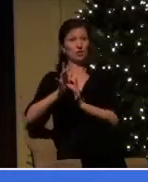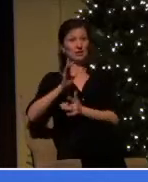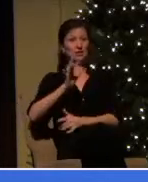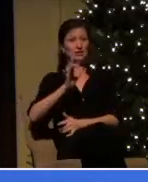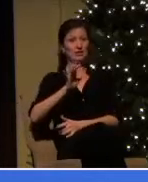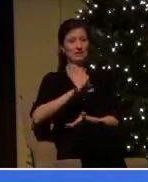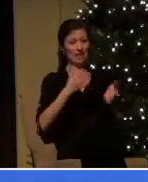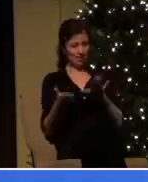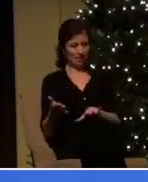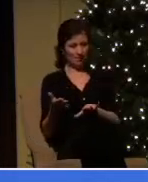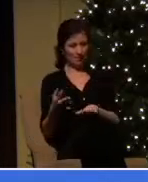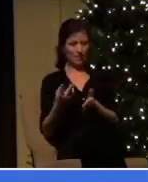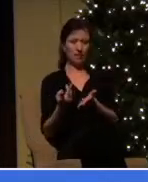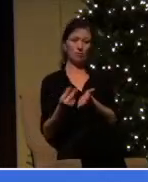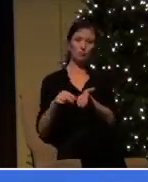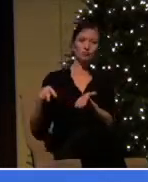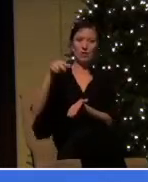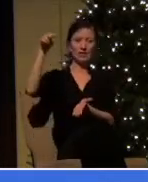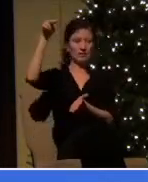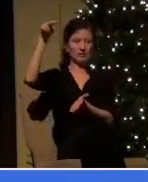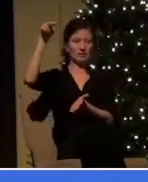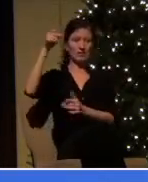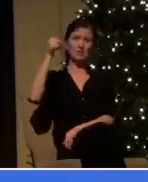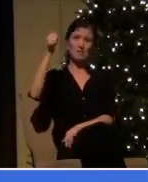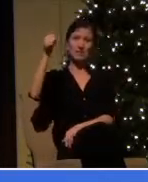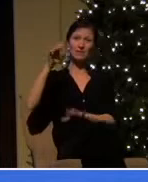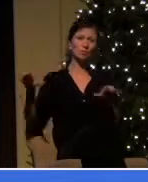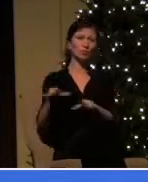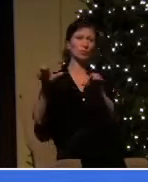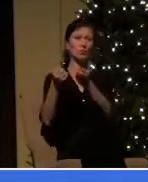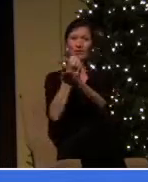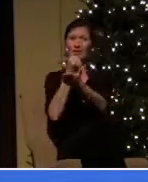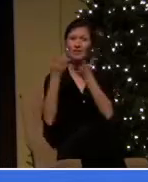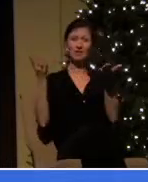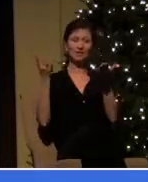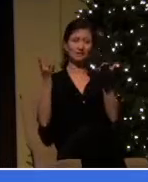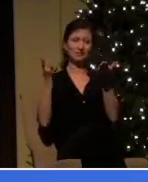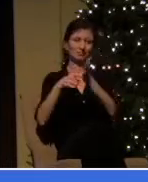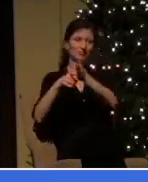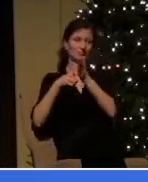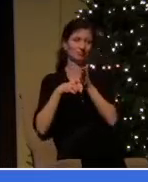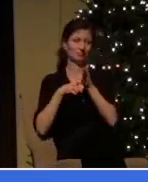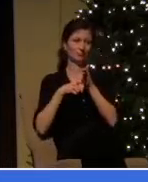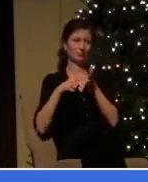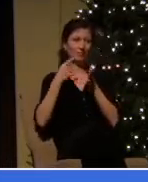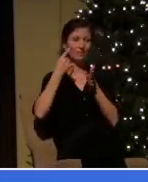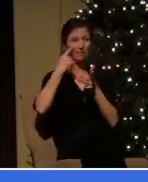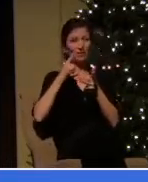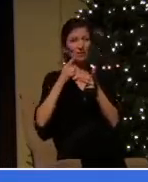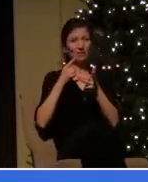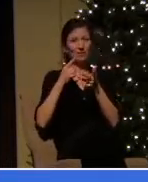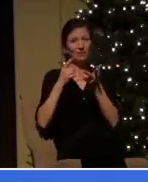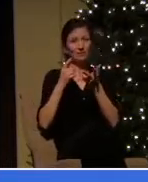the outpouring of the Holy Spirit, has done everything that needs to be done in order